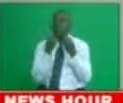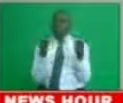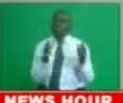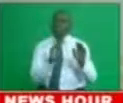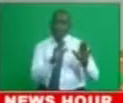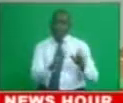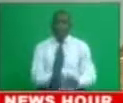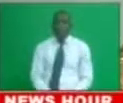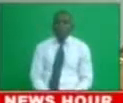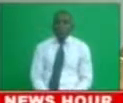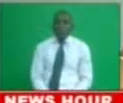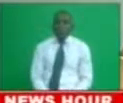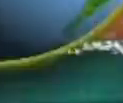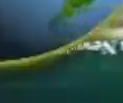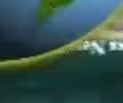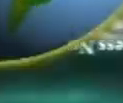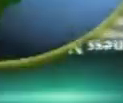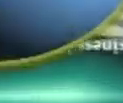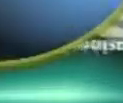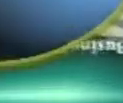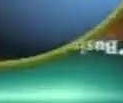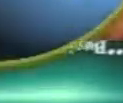Do stay with us.